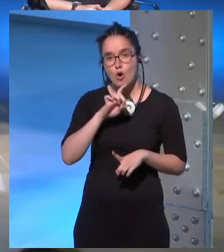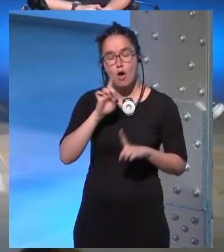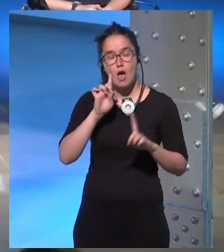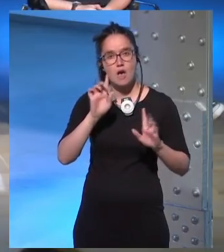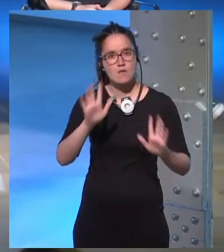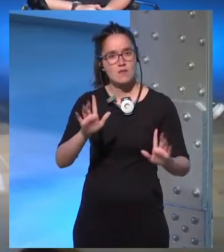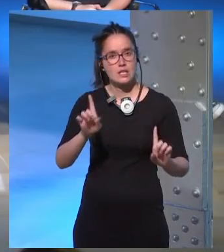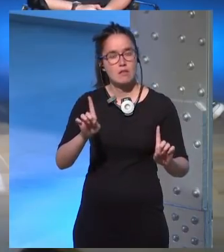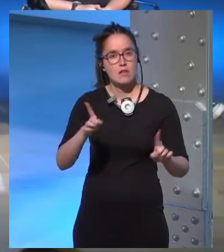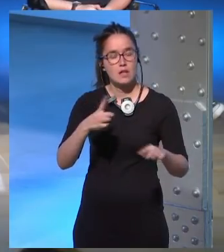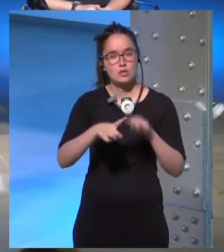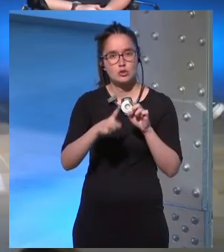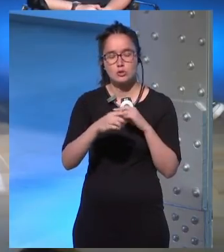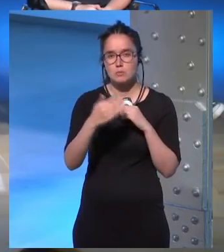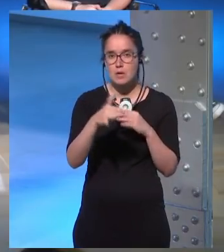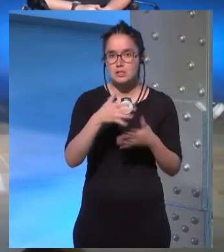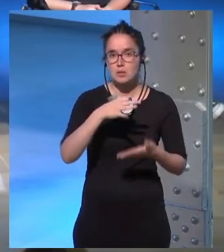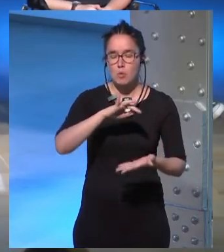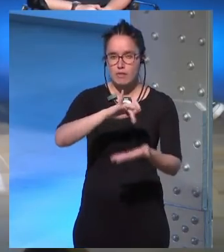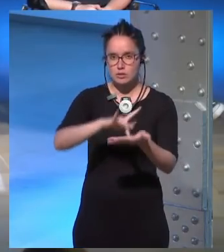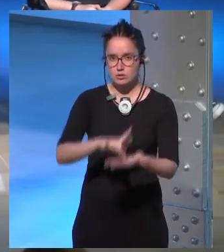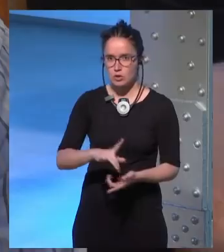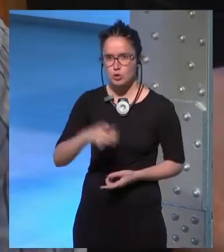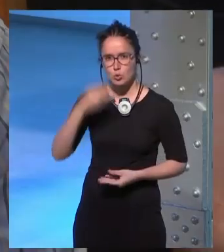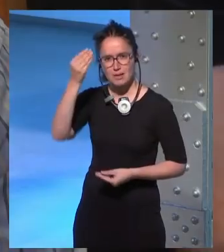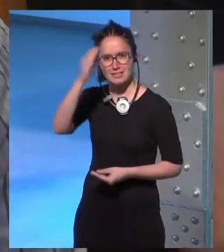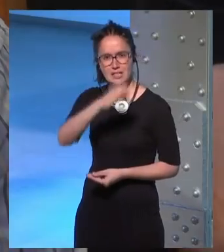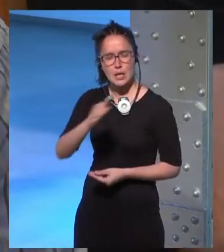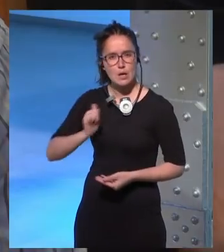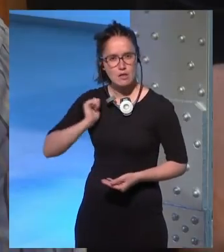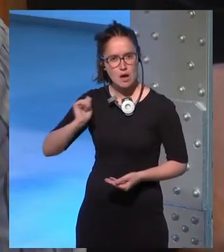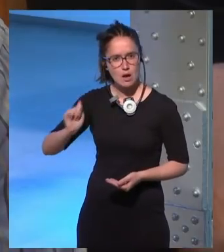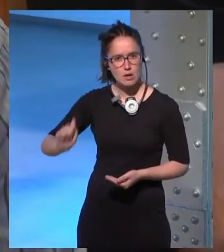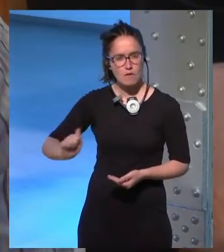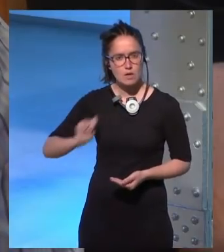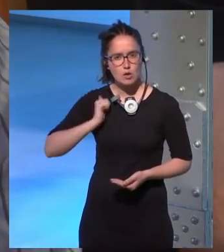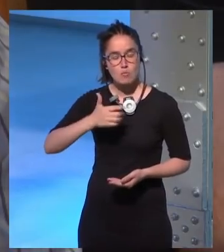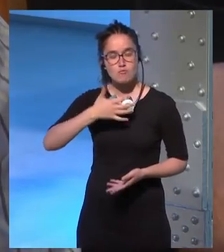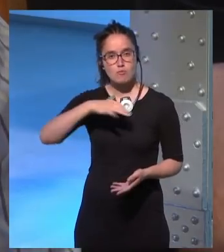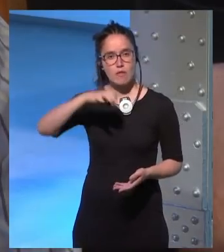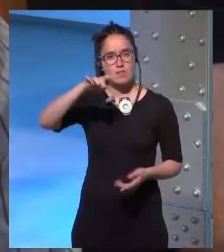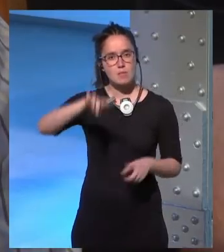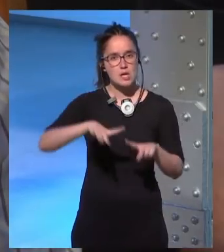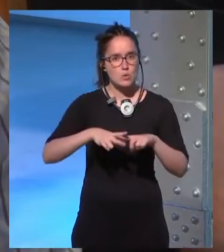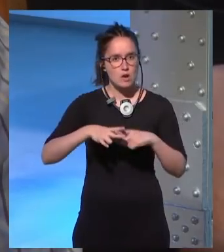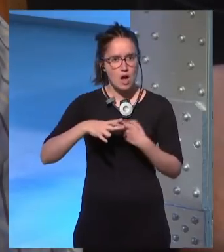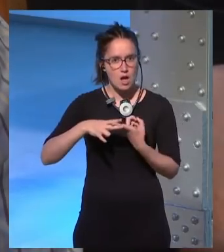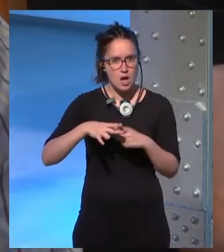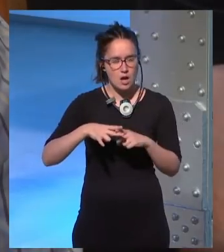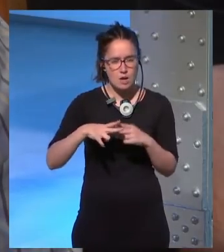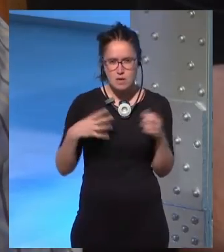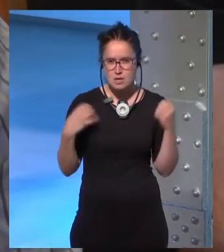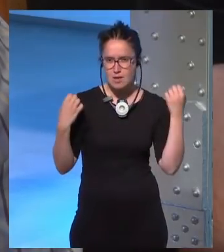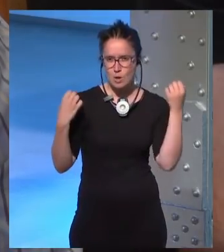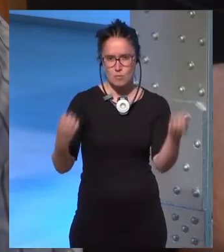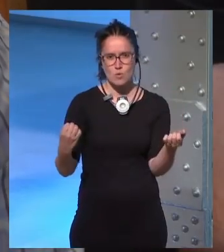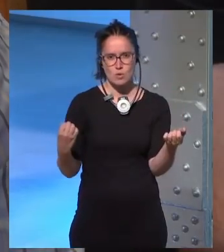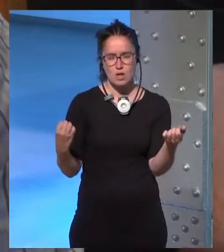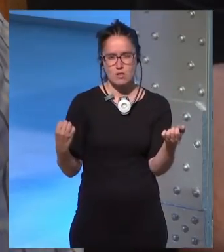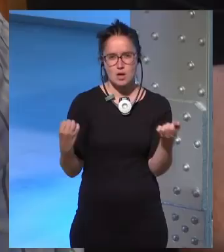Apart from a warning regarding bad things that can happen to us, do you think that